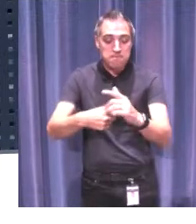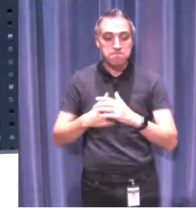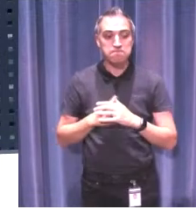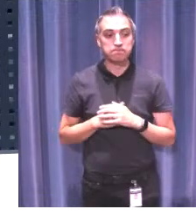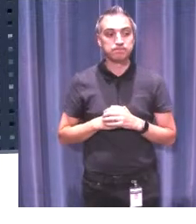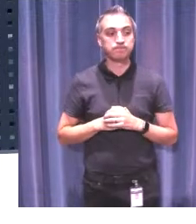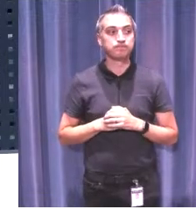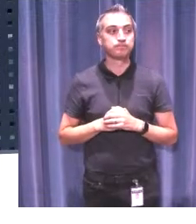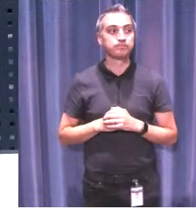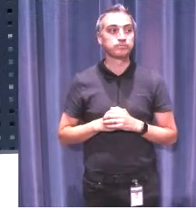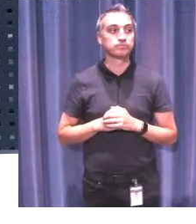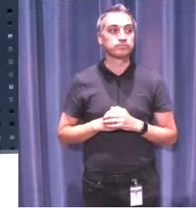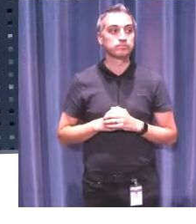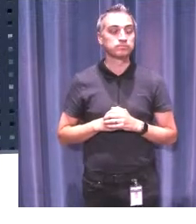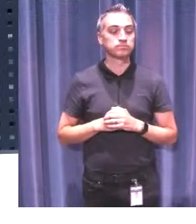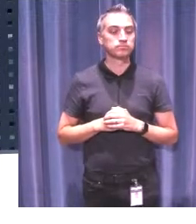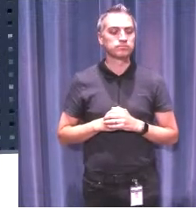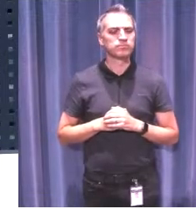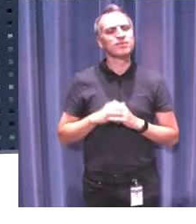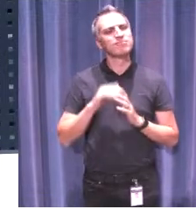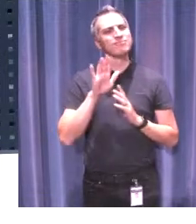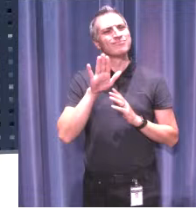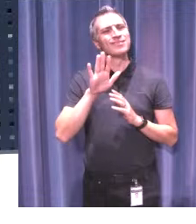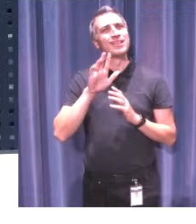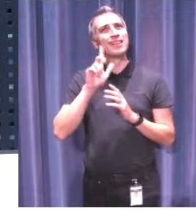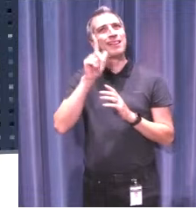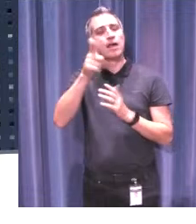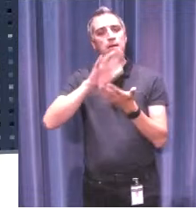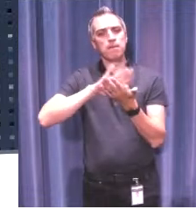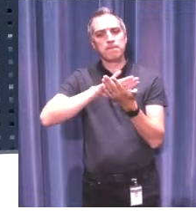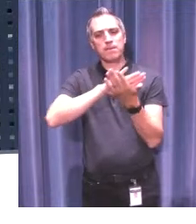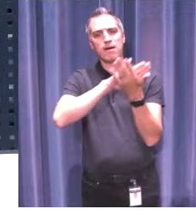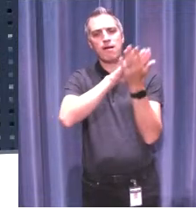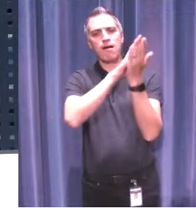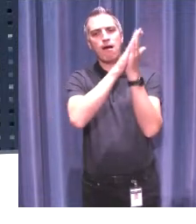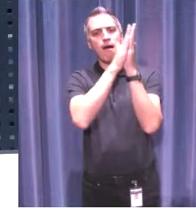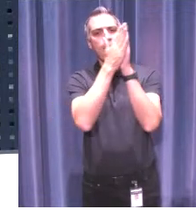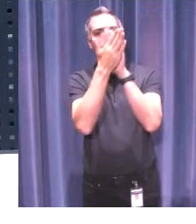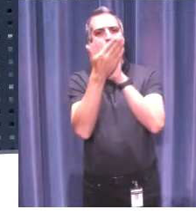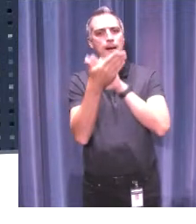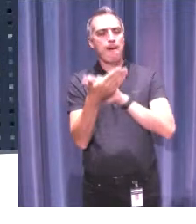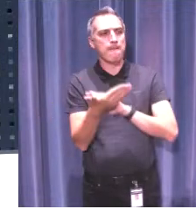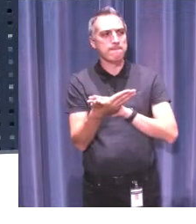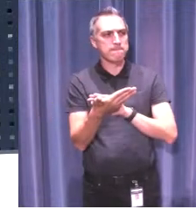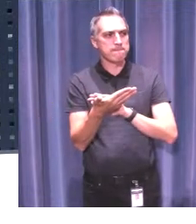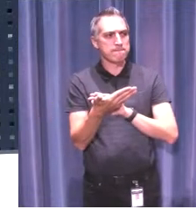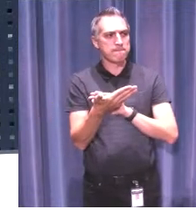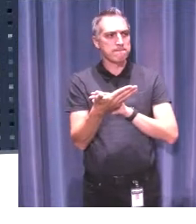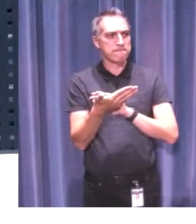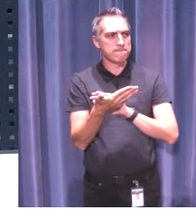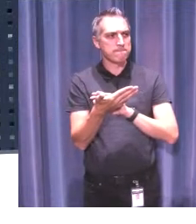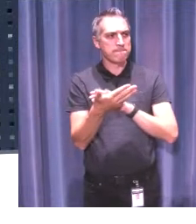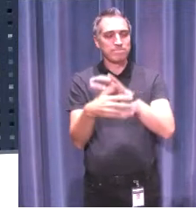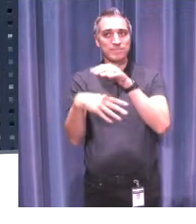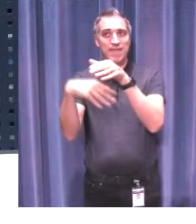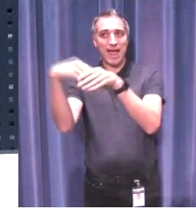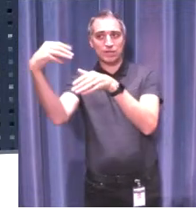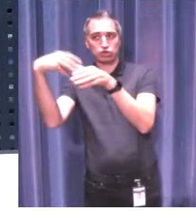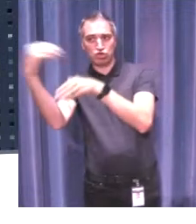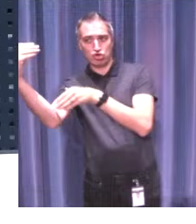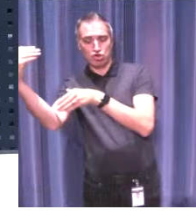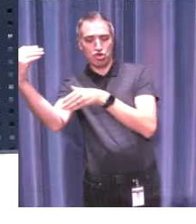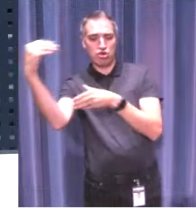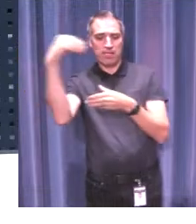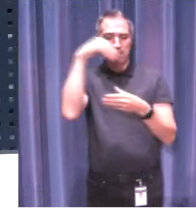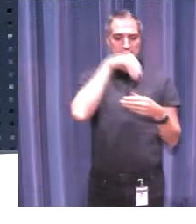We evolved into an external, internal